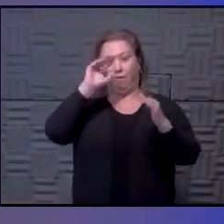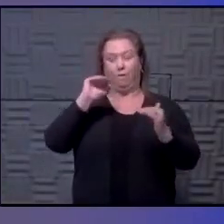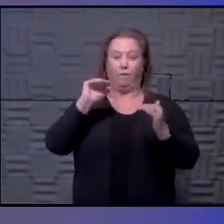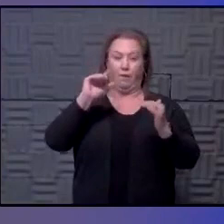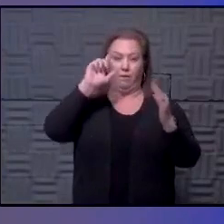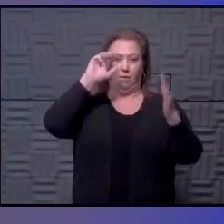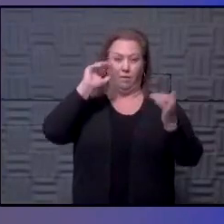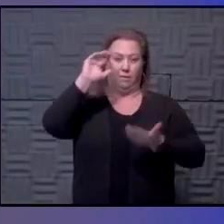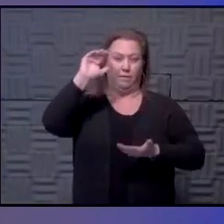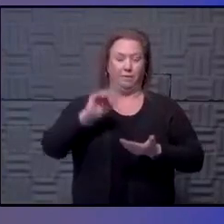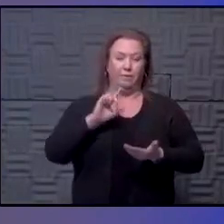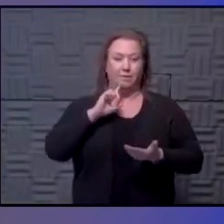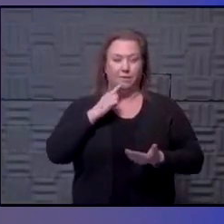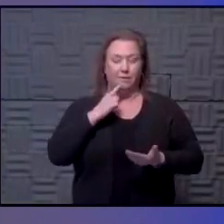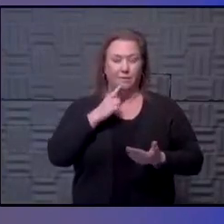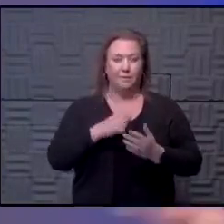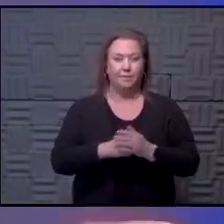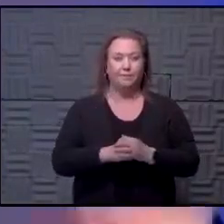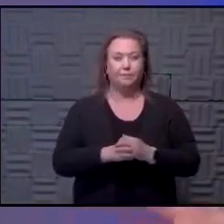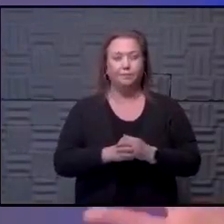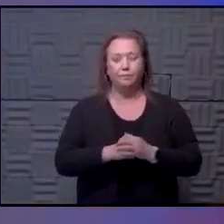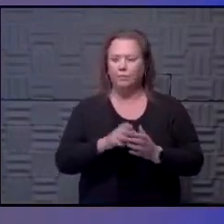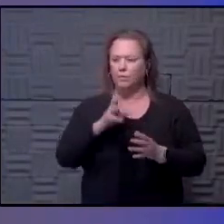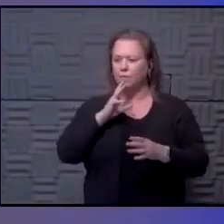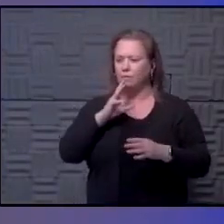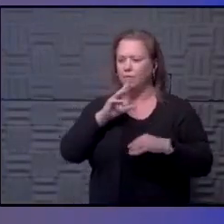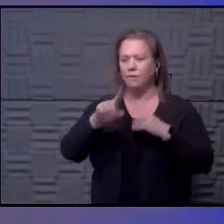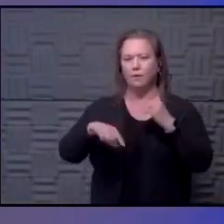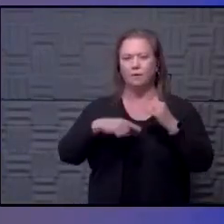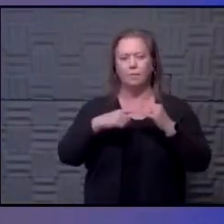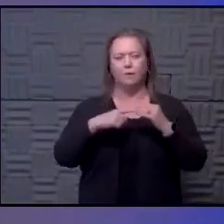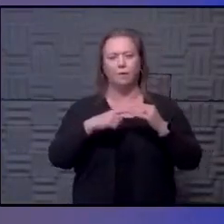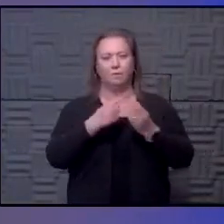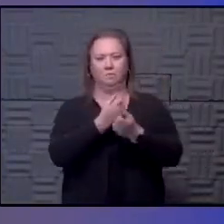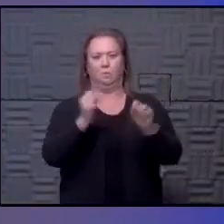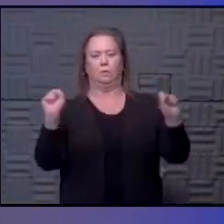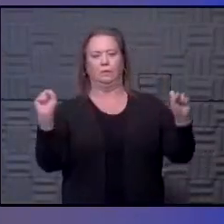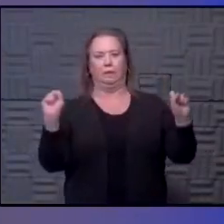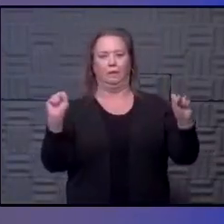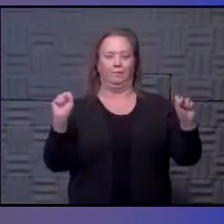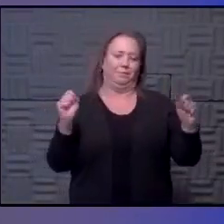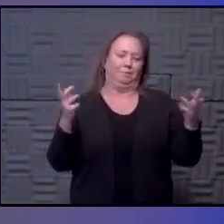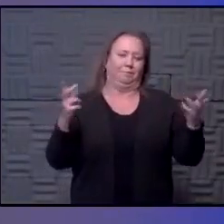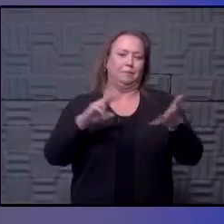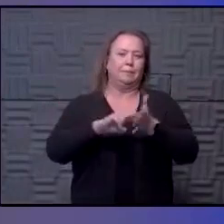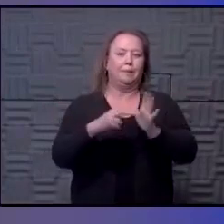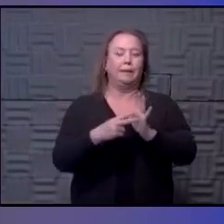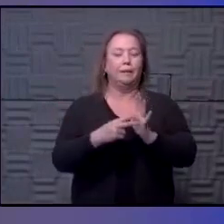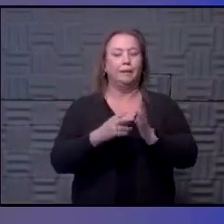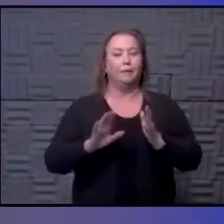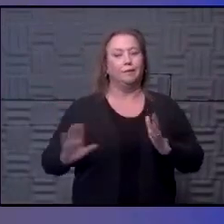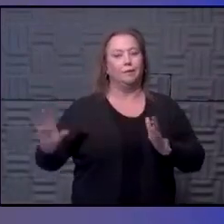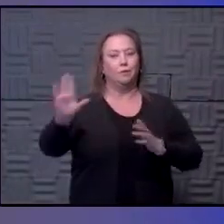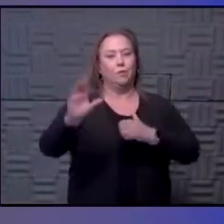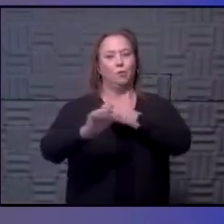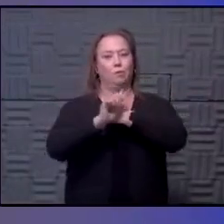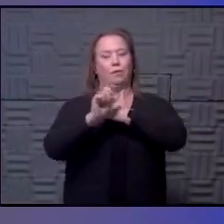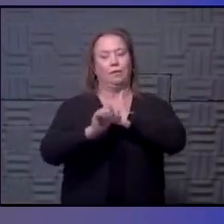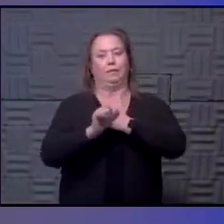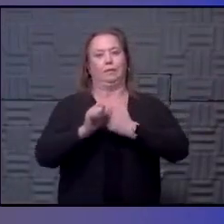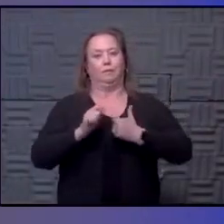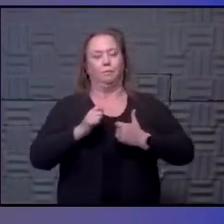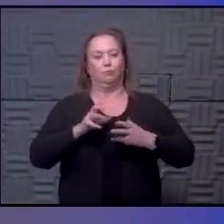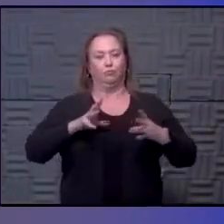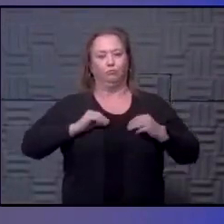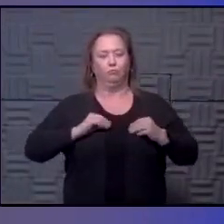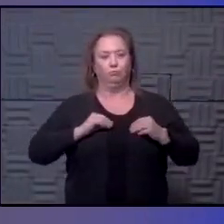less severe. You've talked about what is safe. It's relative to you and the risks that you're willing to take. So I